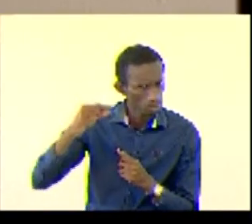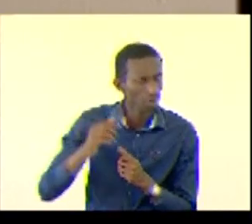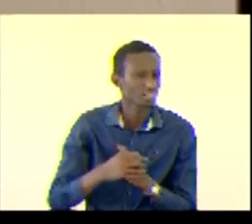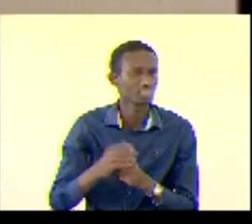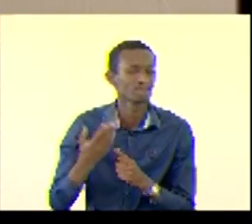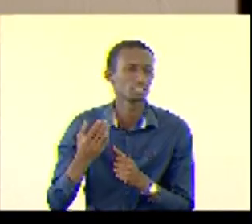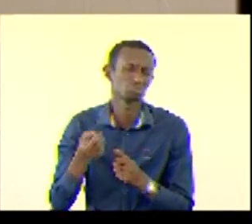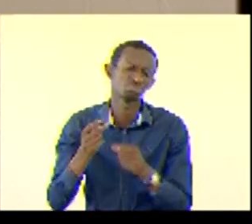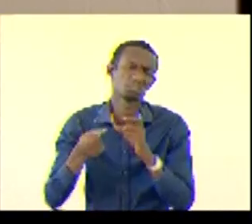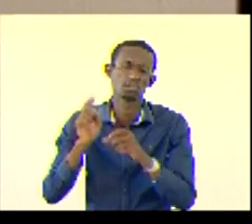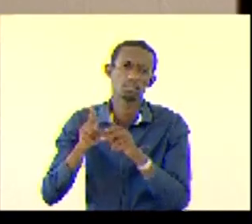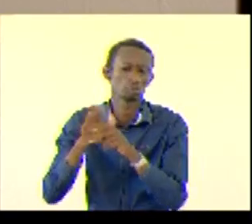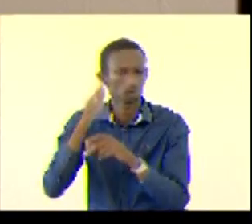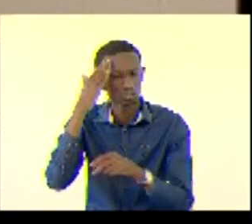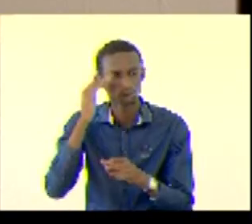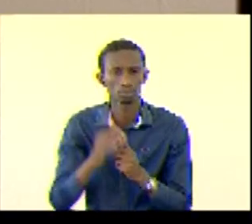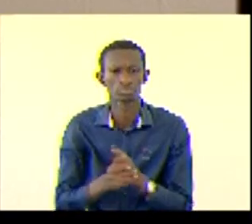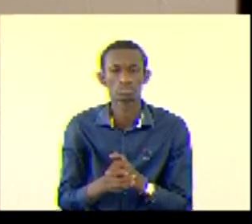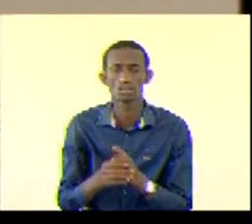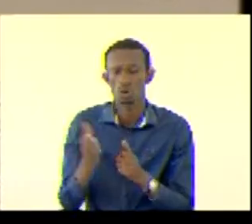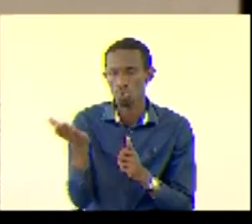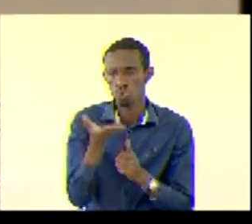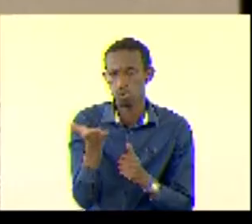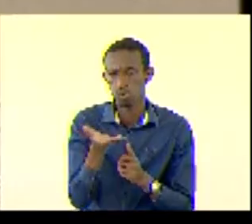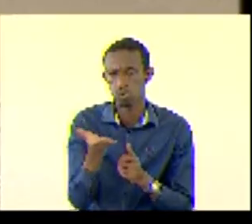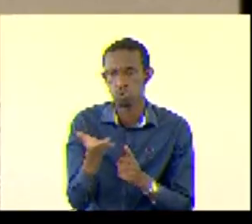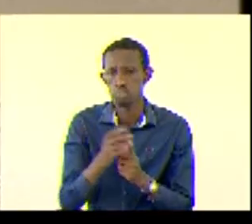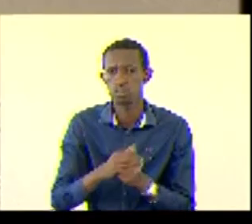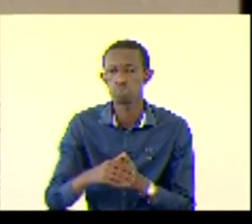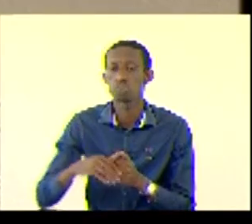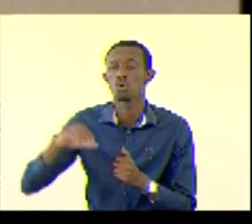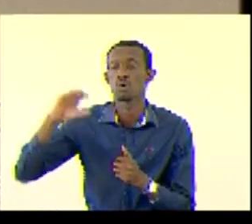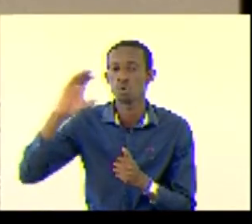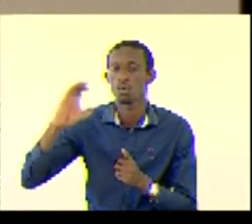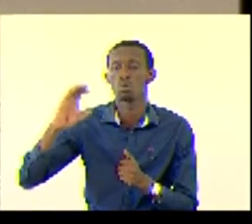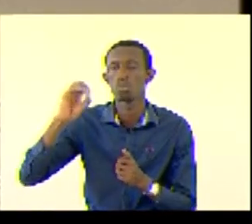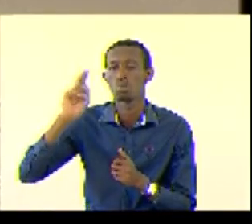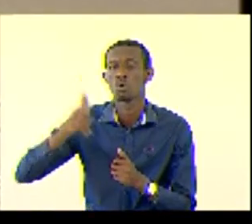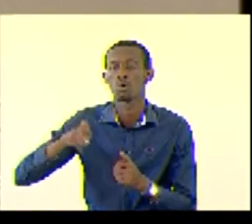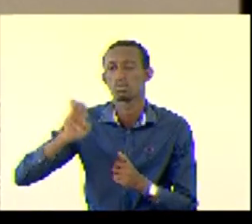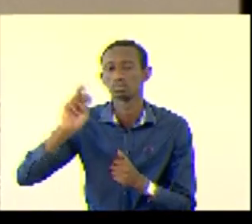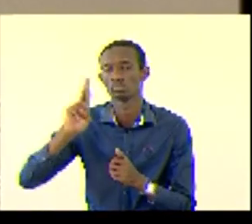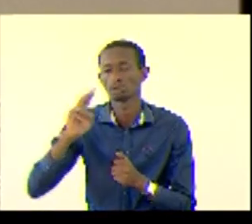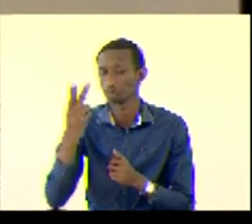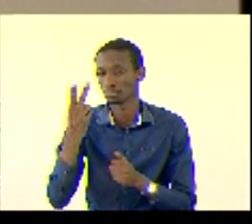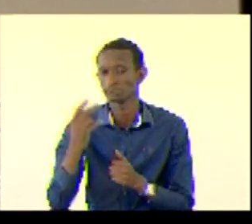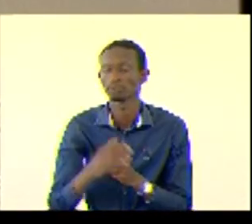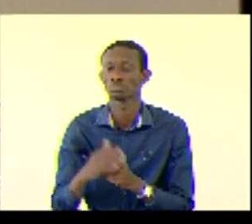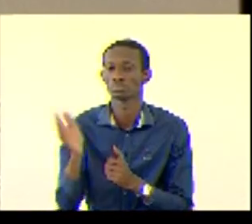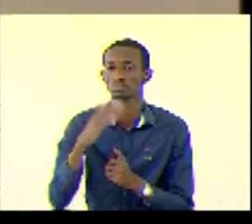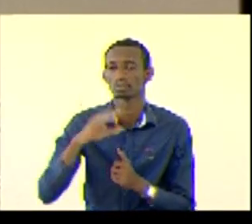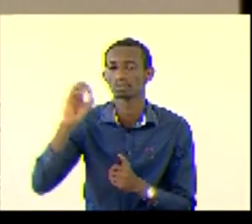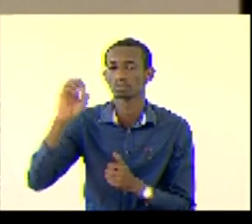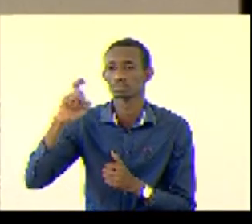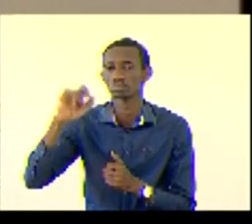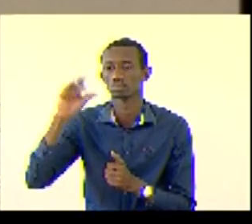forget. So this is copper 2 oxide. Copper 2 oxide, we said this is a catalyst, and you are adding hydrogen